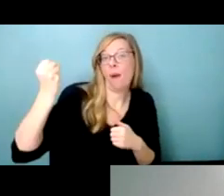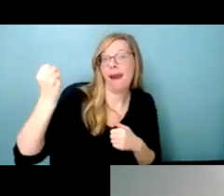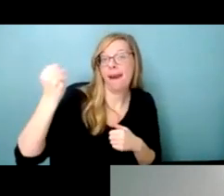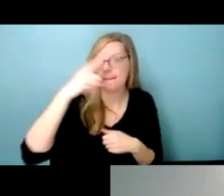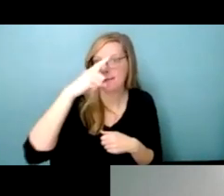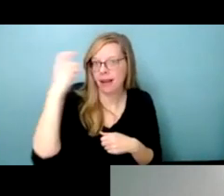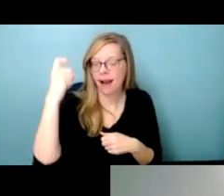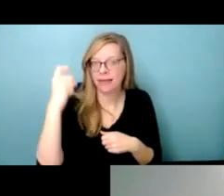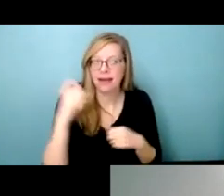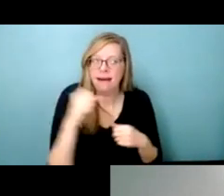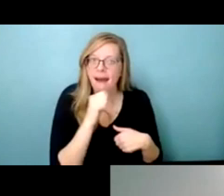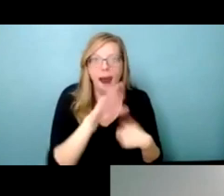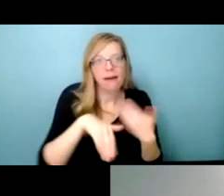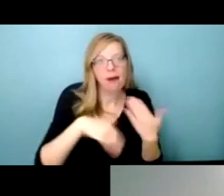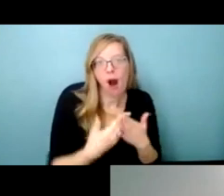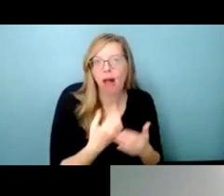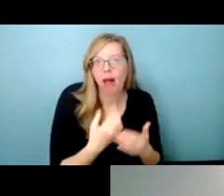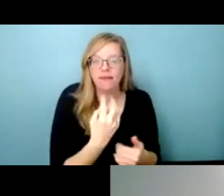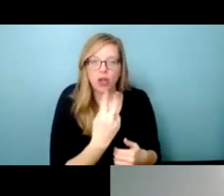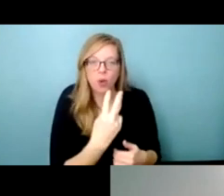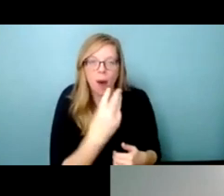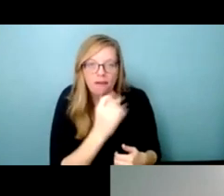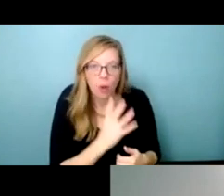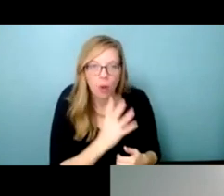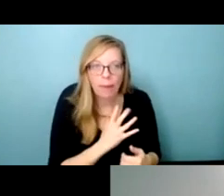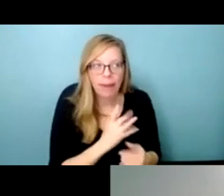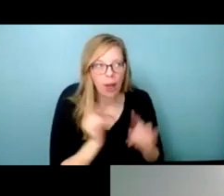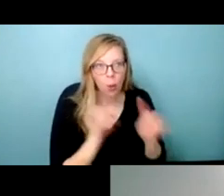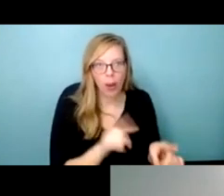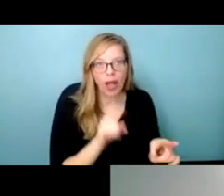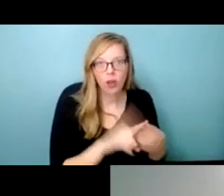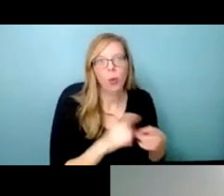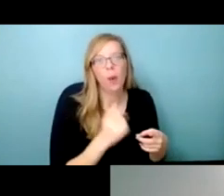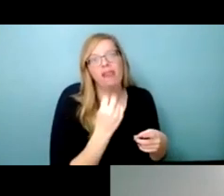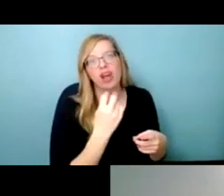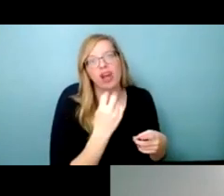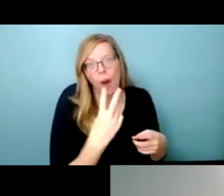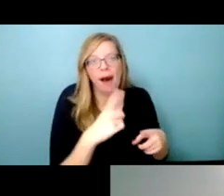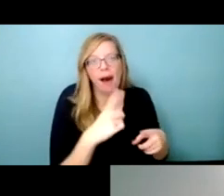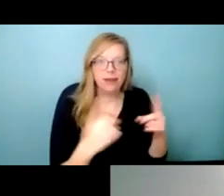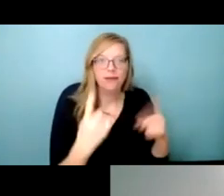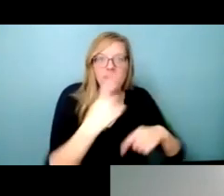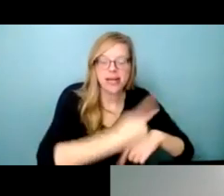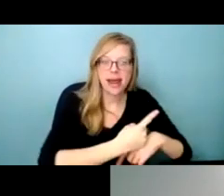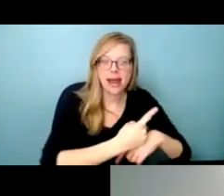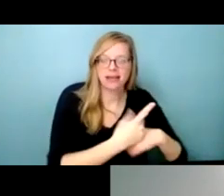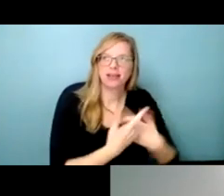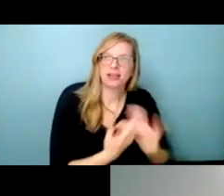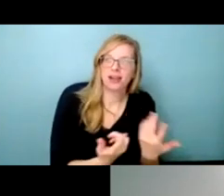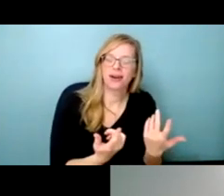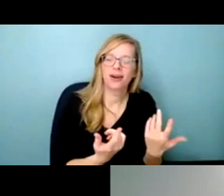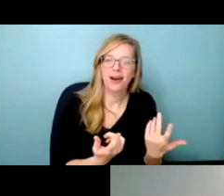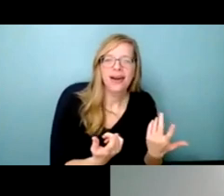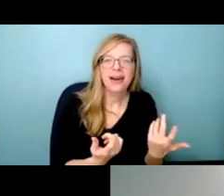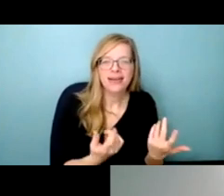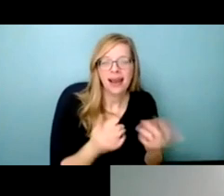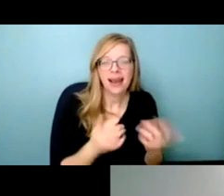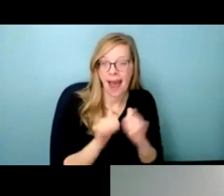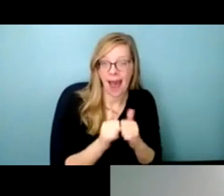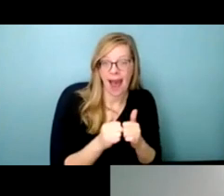women attended 12 sessions, you know, very statistical based, where, you know, for in the way the Y delivers the program